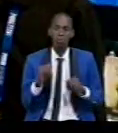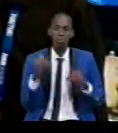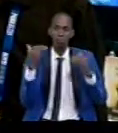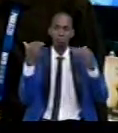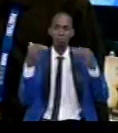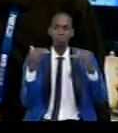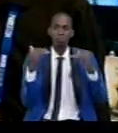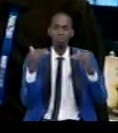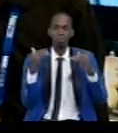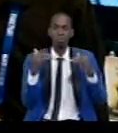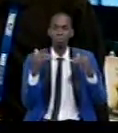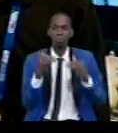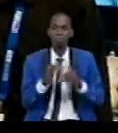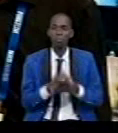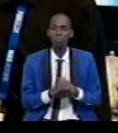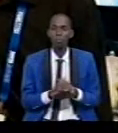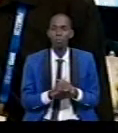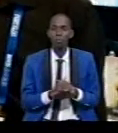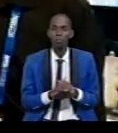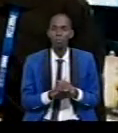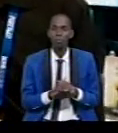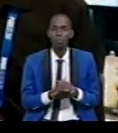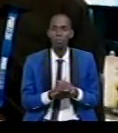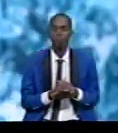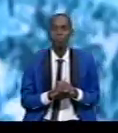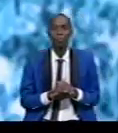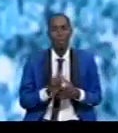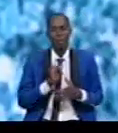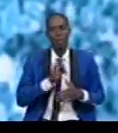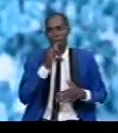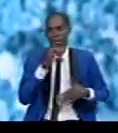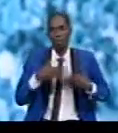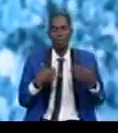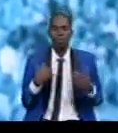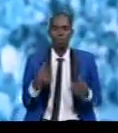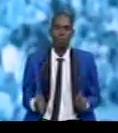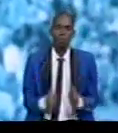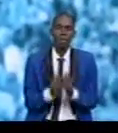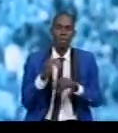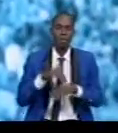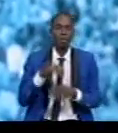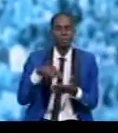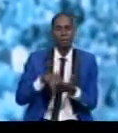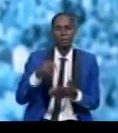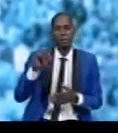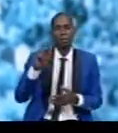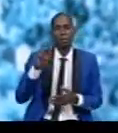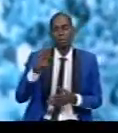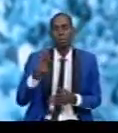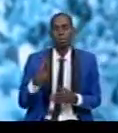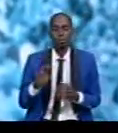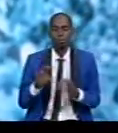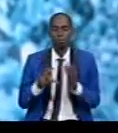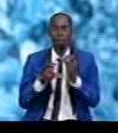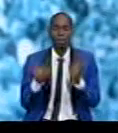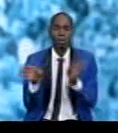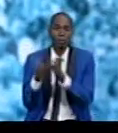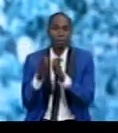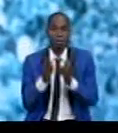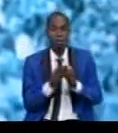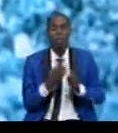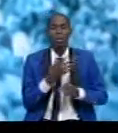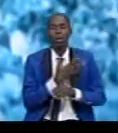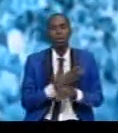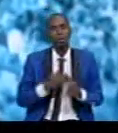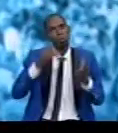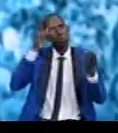top of it. Wonderful. So I'm glad that we met at this NRB conference. Me too. And hopefully